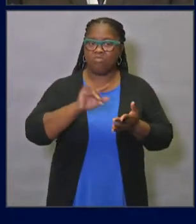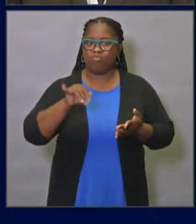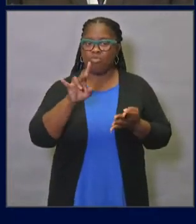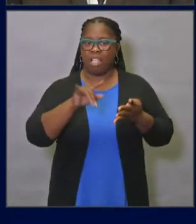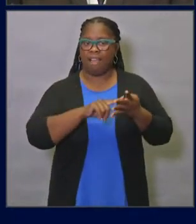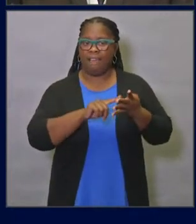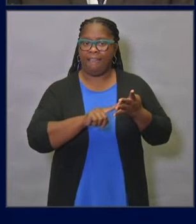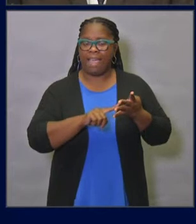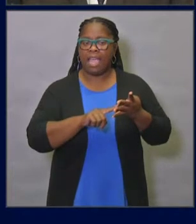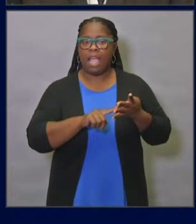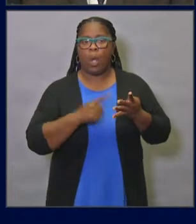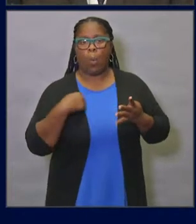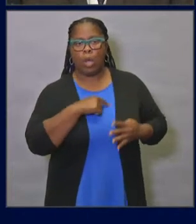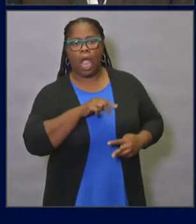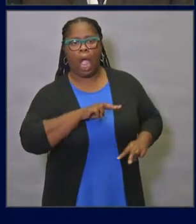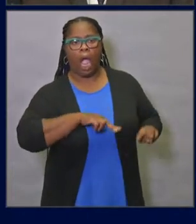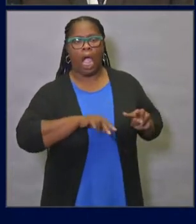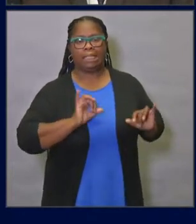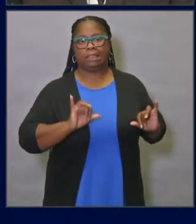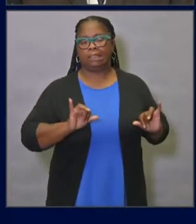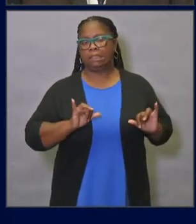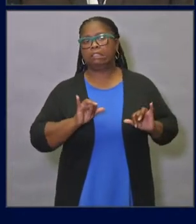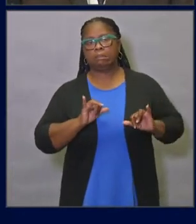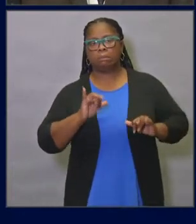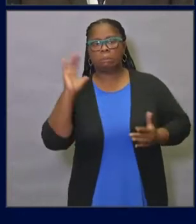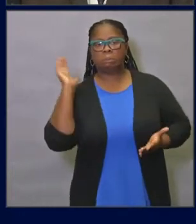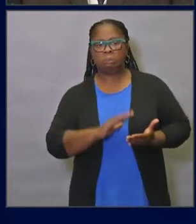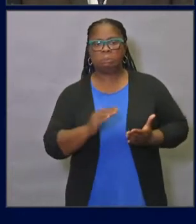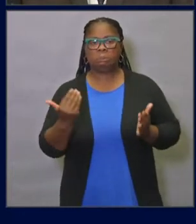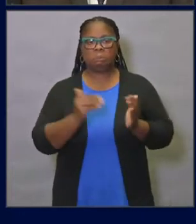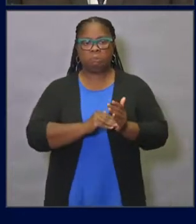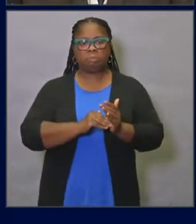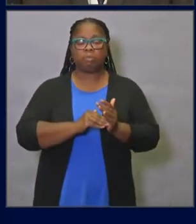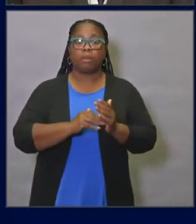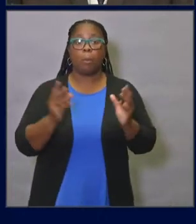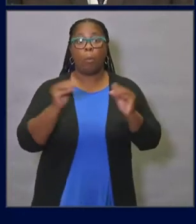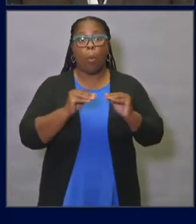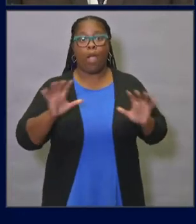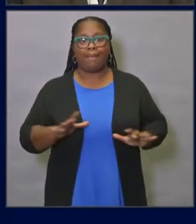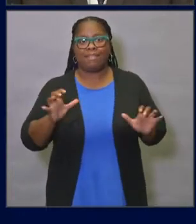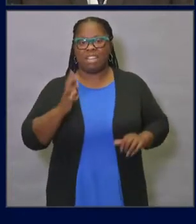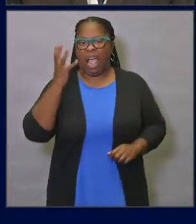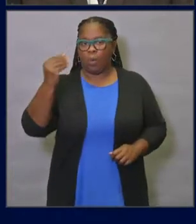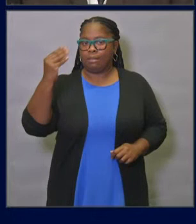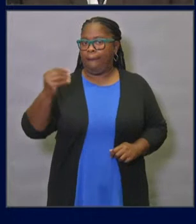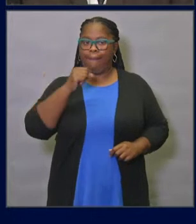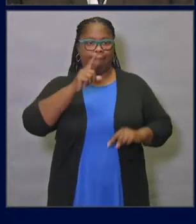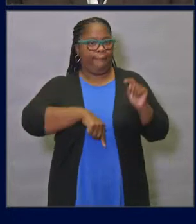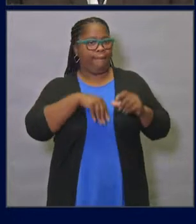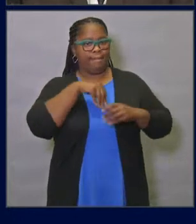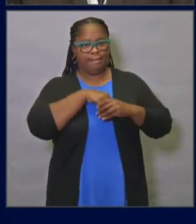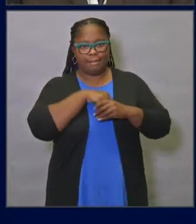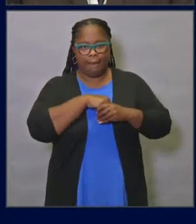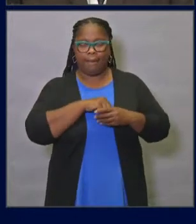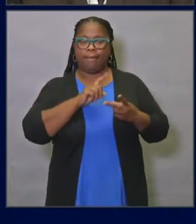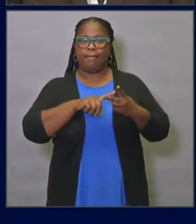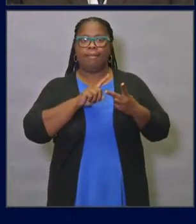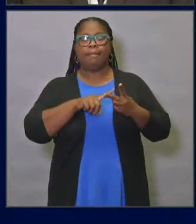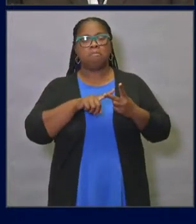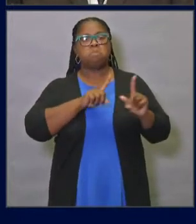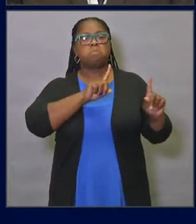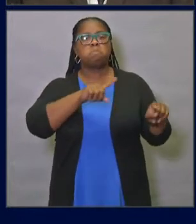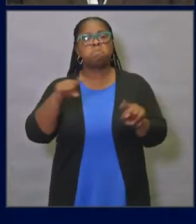additional modifications, including moving many activities outdoors and increasing compliance activities at work